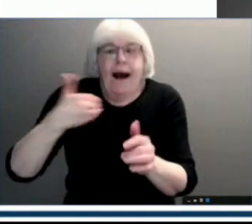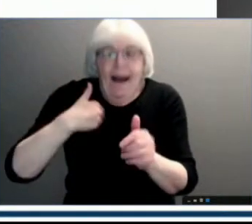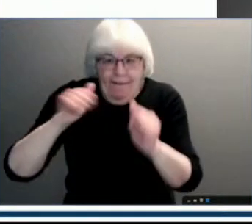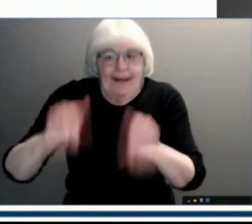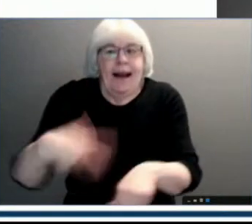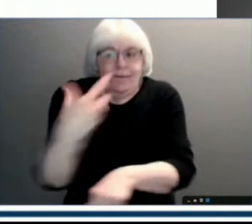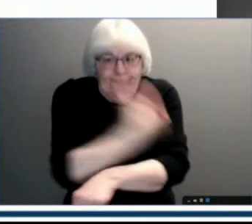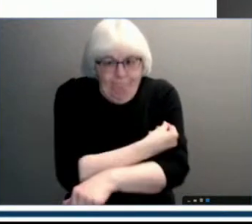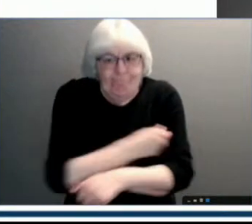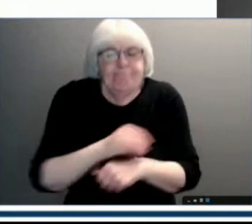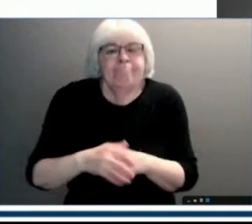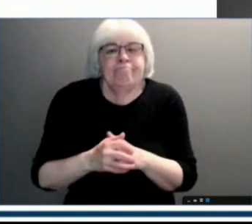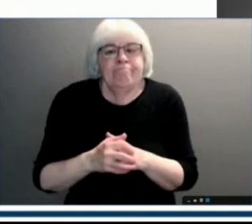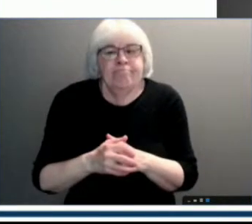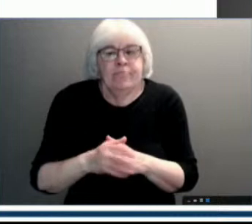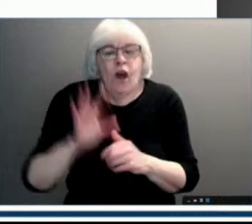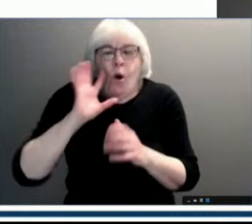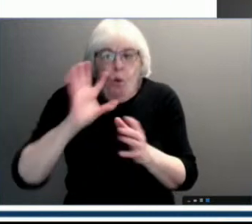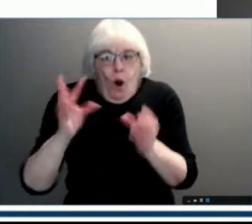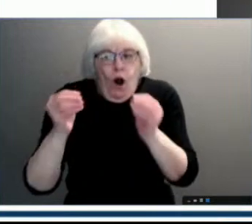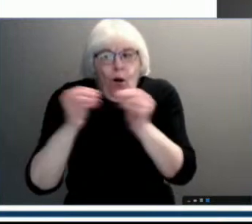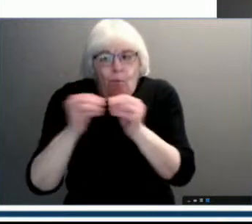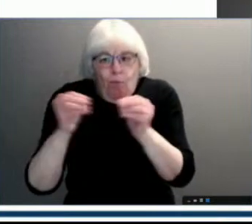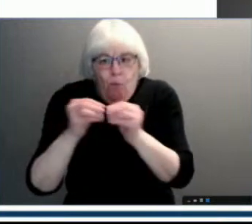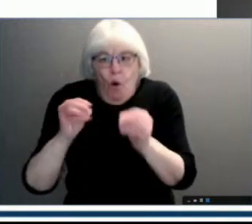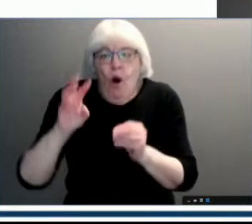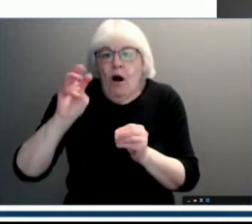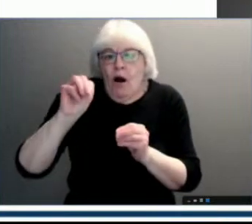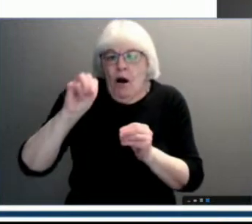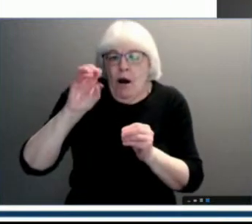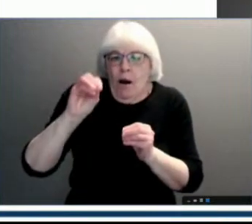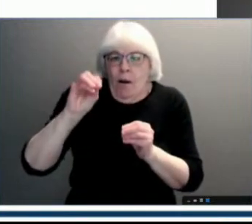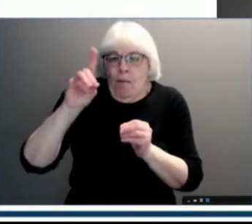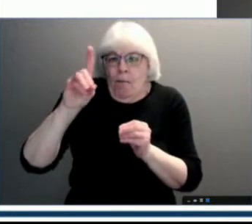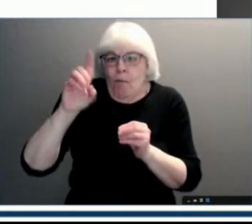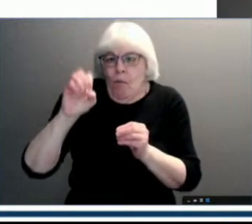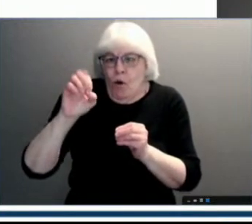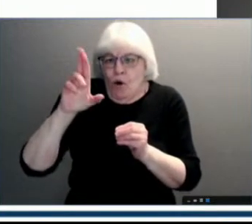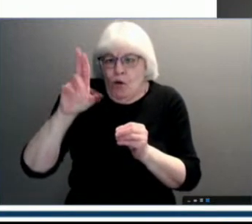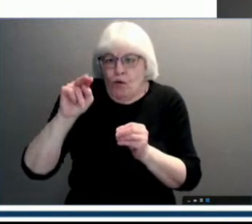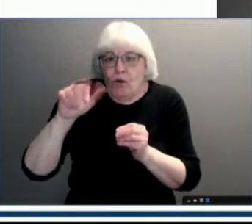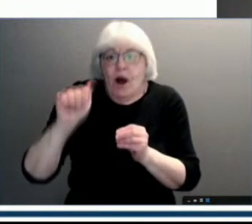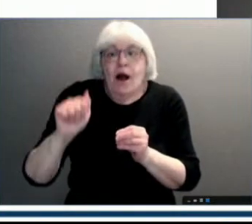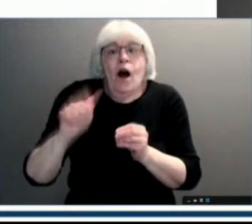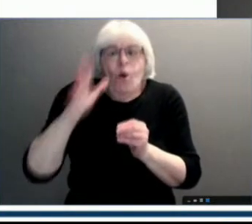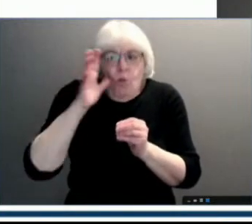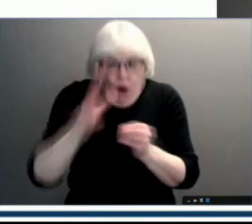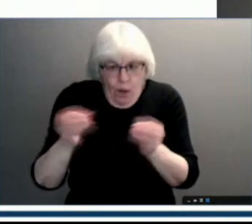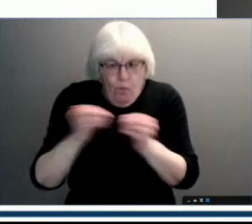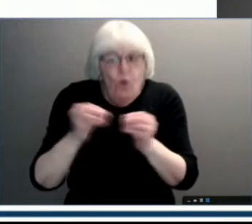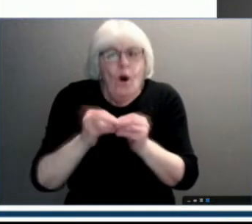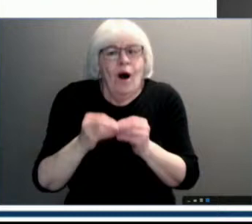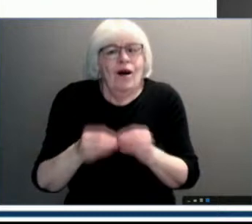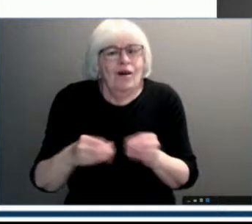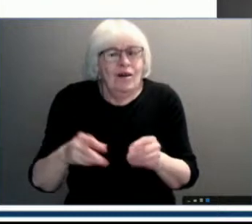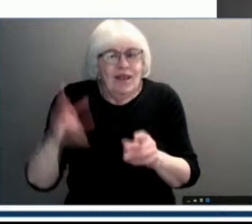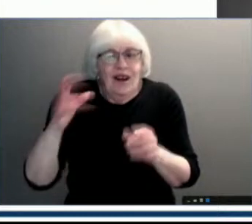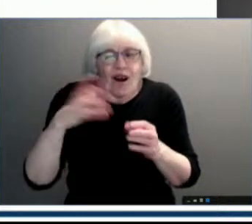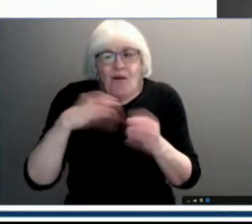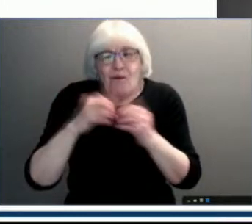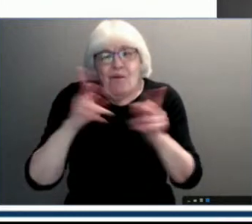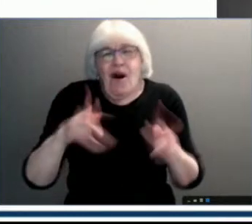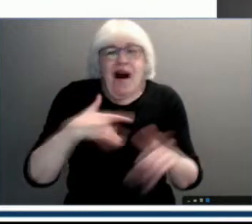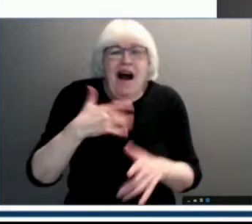the province next week. I know that some people will be looking for Pfizer, but I have